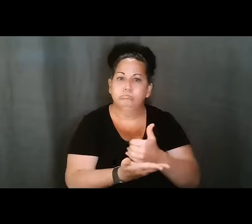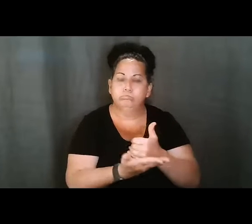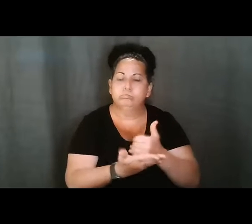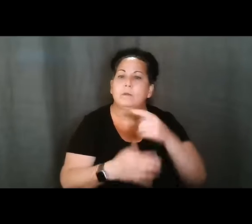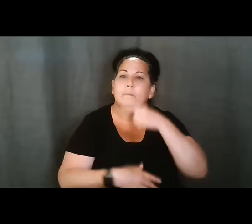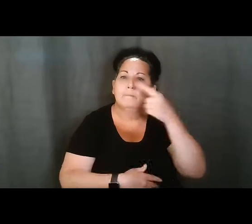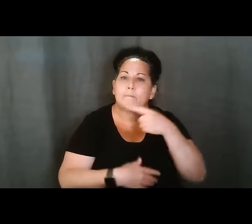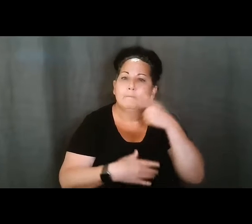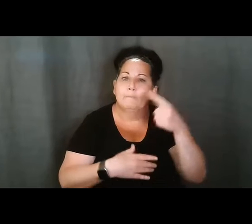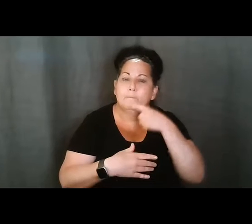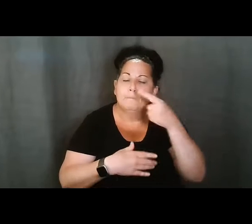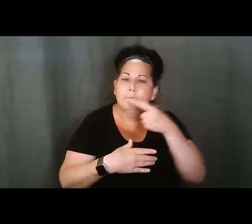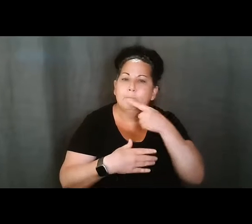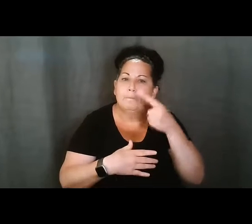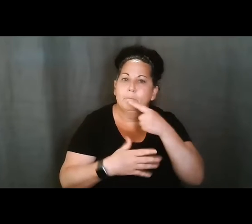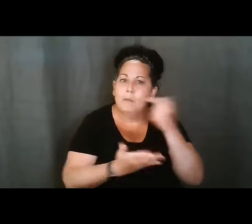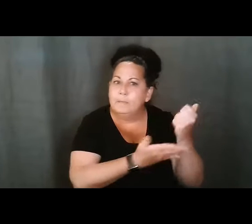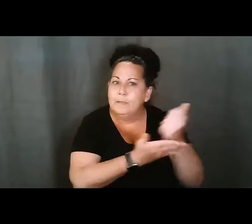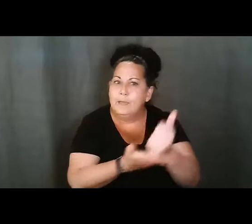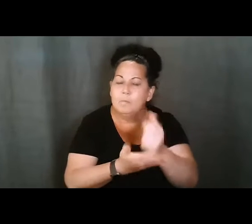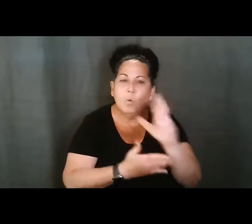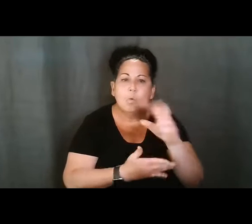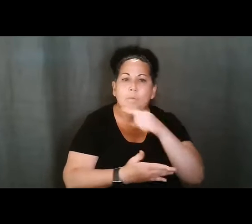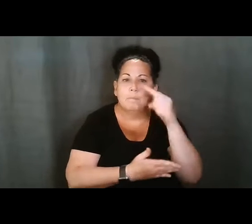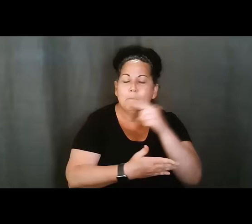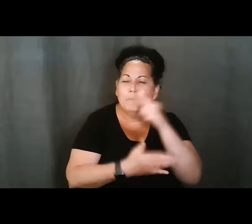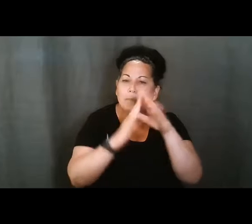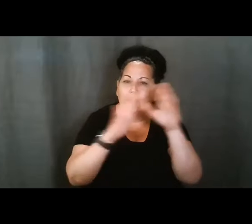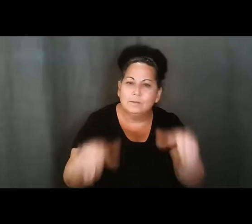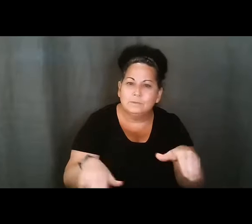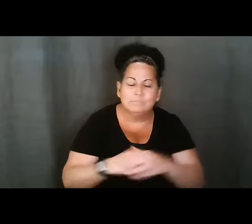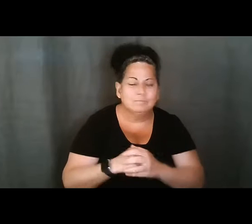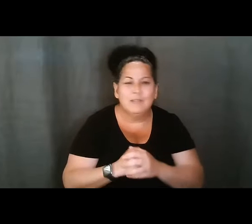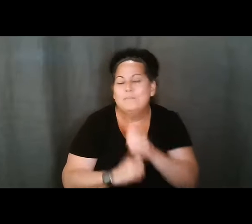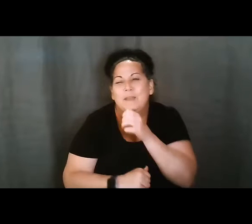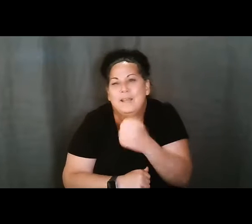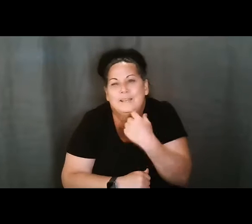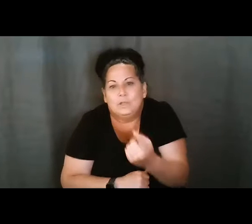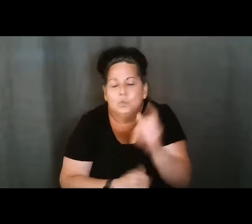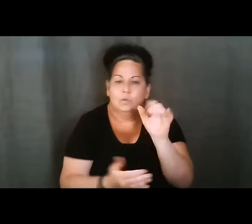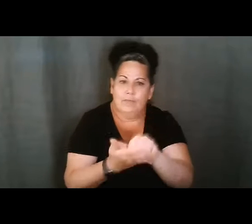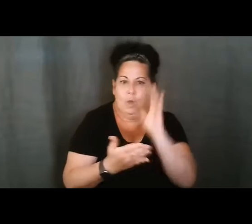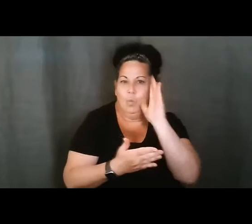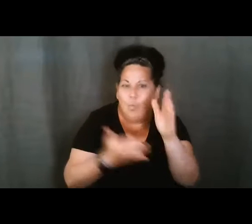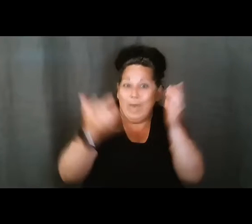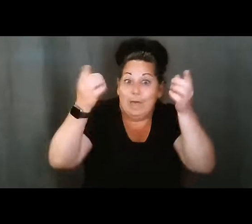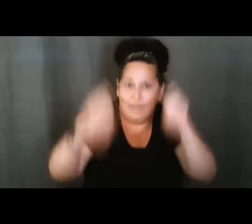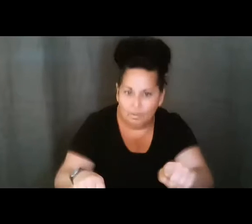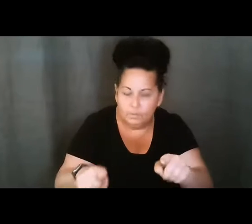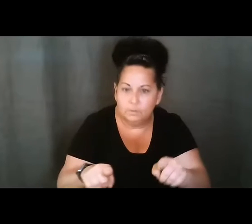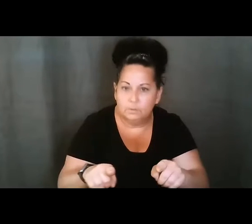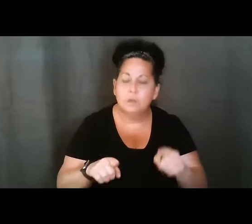or spending time in a detention facility. We're not saying that it's going to take place. We're not saying anything is wrong with that. But we don't